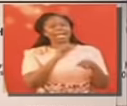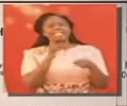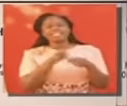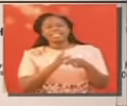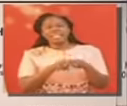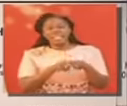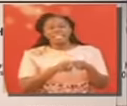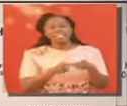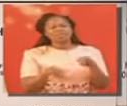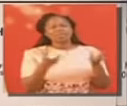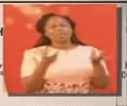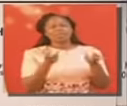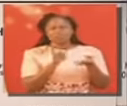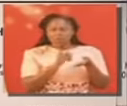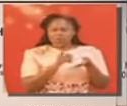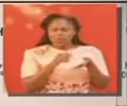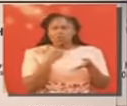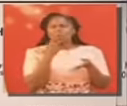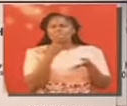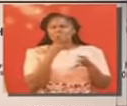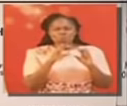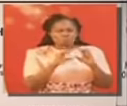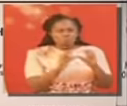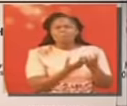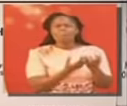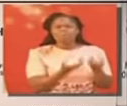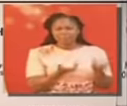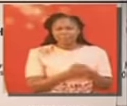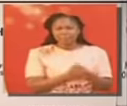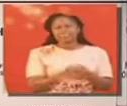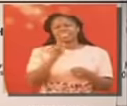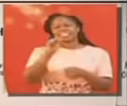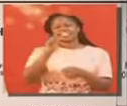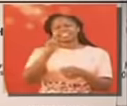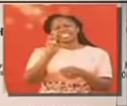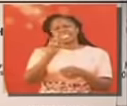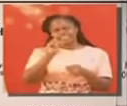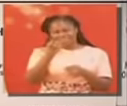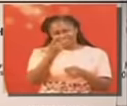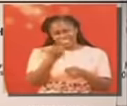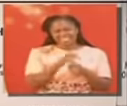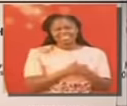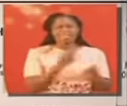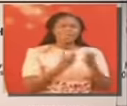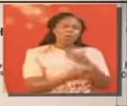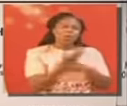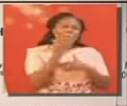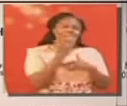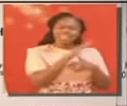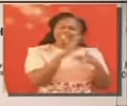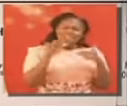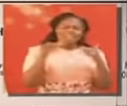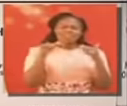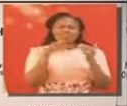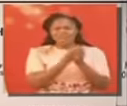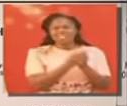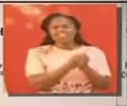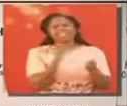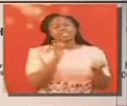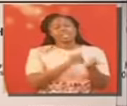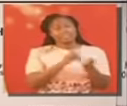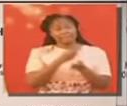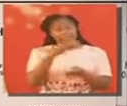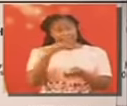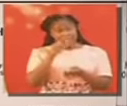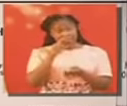questions from TV6, please. Hi, good morning, everyone. Dr. Avery Hines. Can